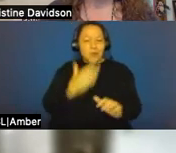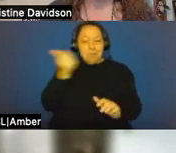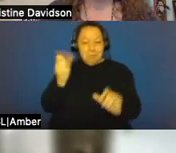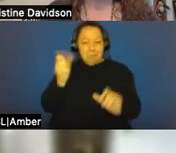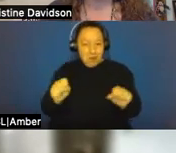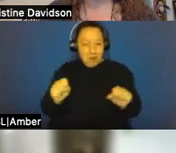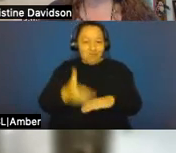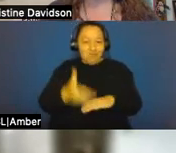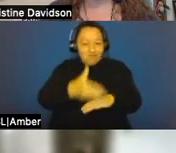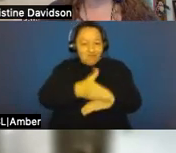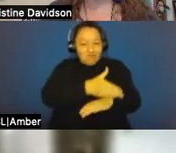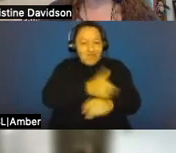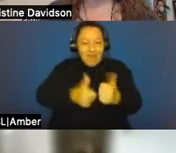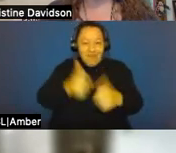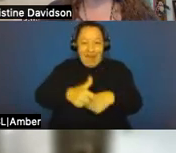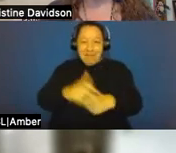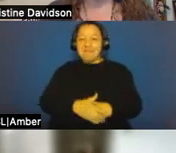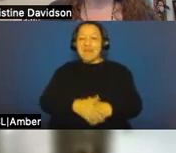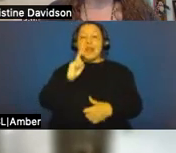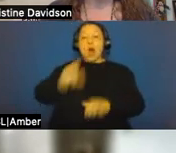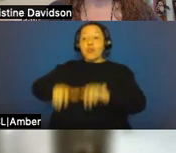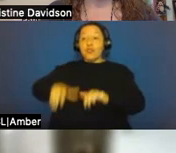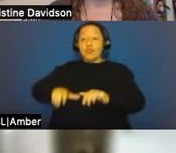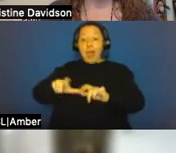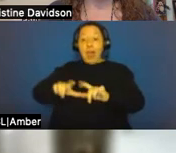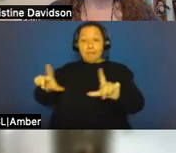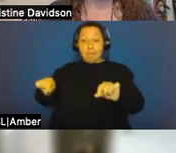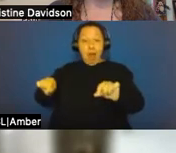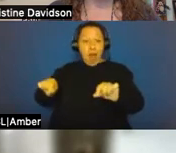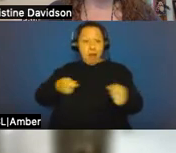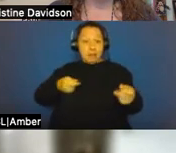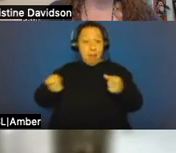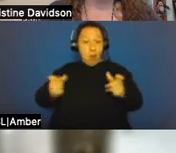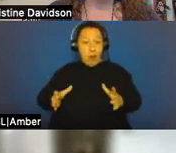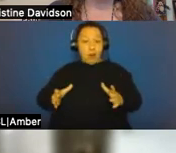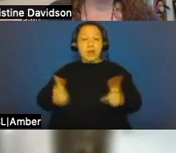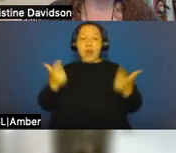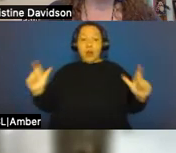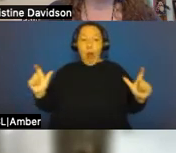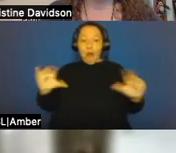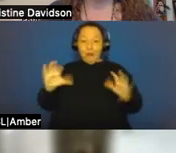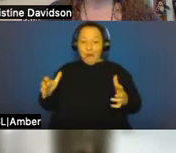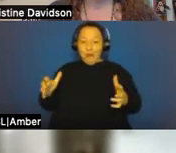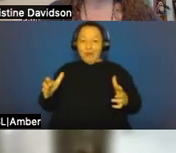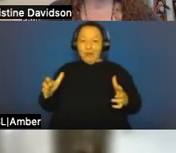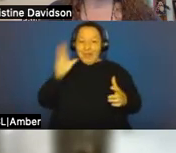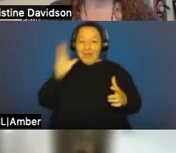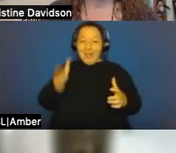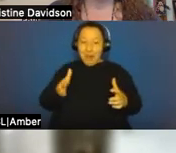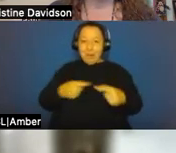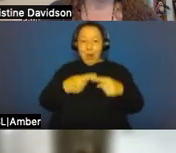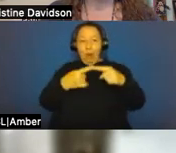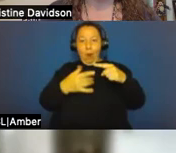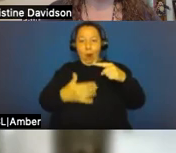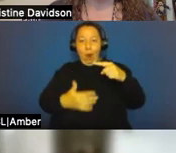And then for the chat box moderators, we got a pretty big group. It's going to grow. Today was a holiday weekend, so we